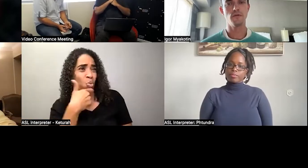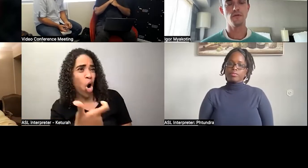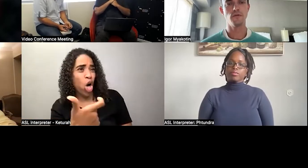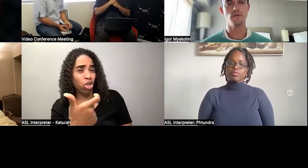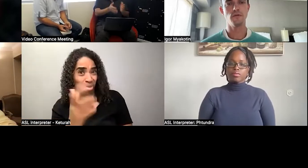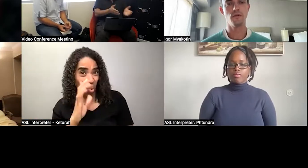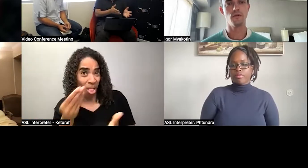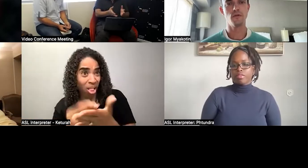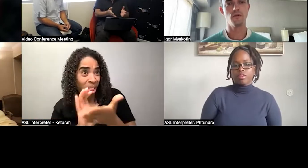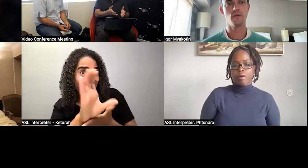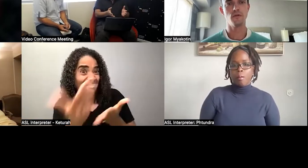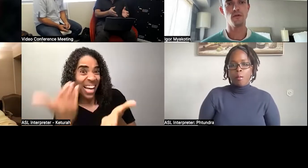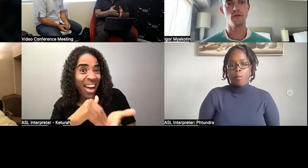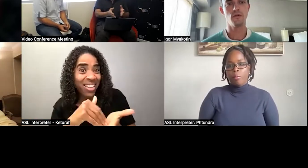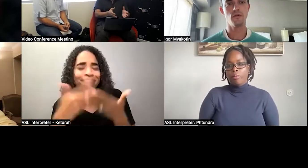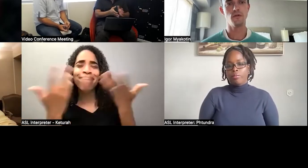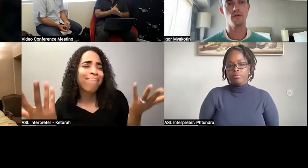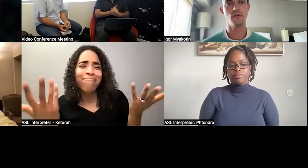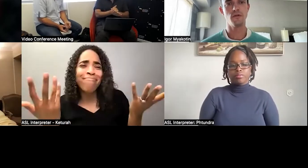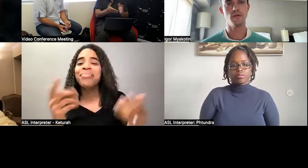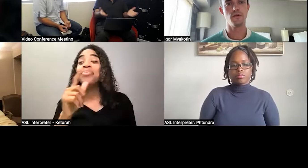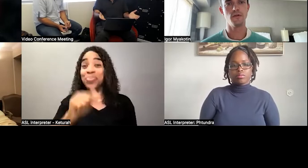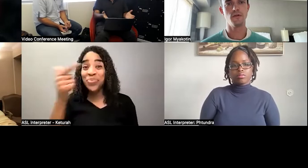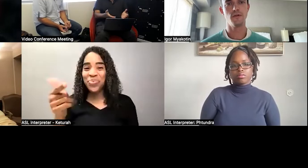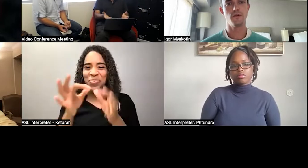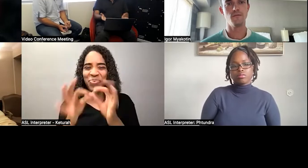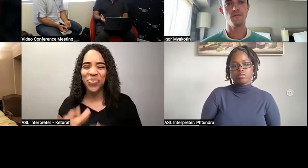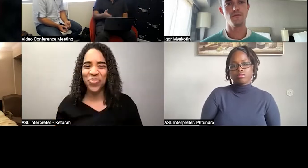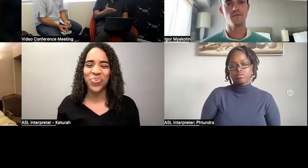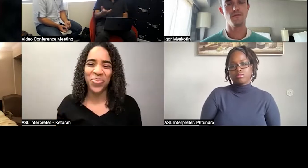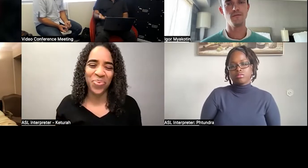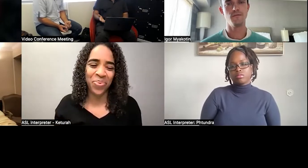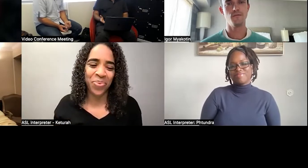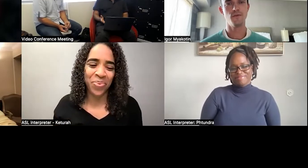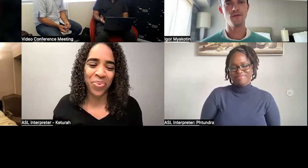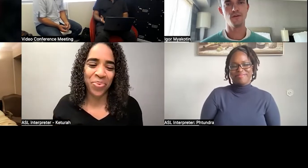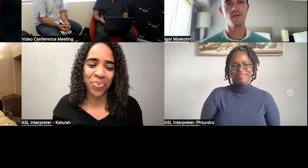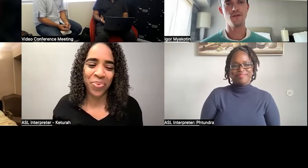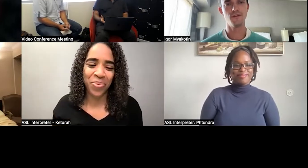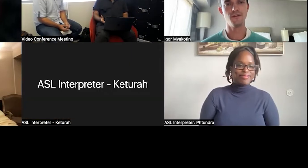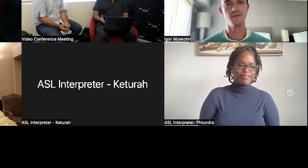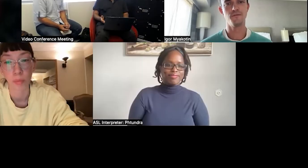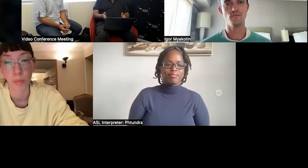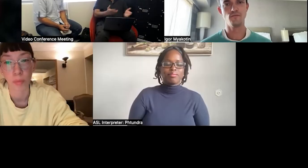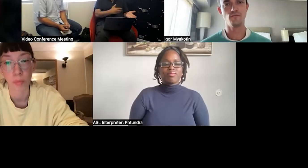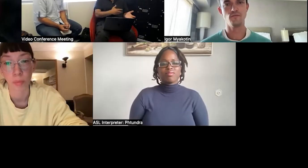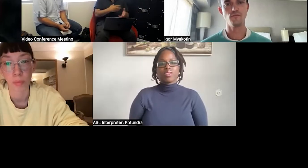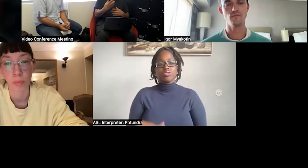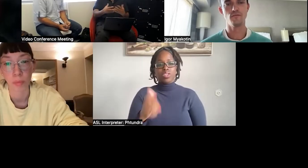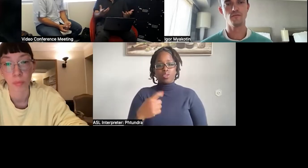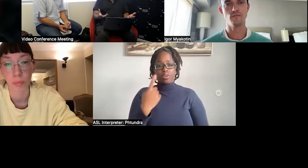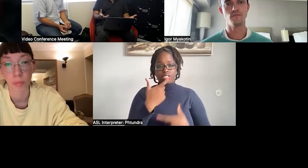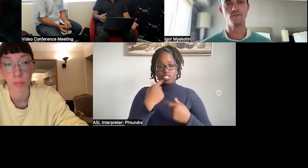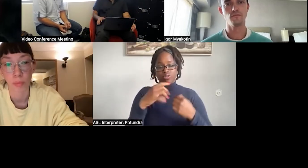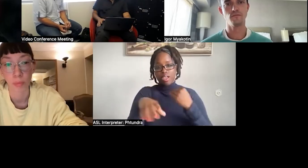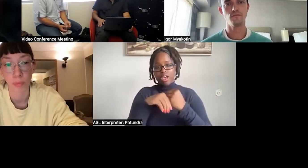know, Rokhsareh, Igor, Agnia, anybody care to chime in on the issue of programming and be it past work or